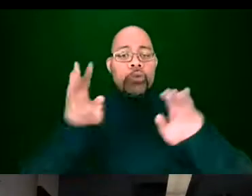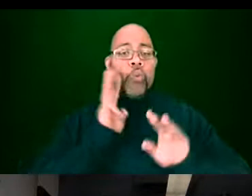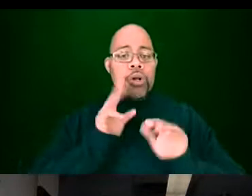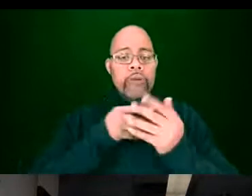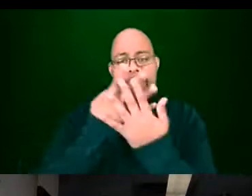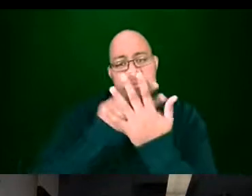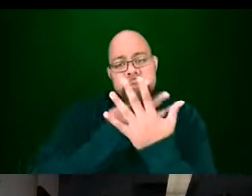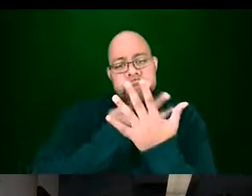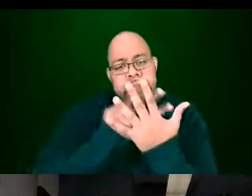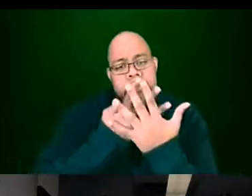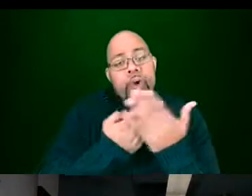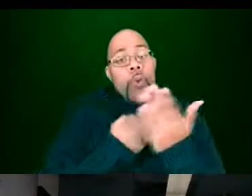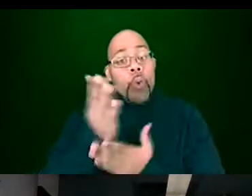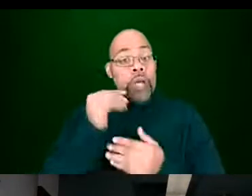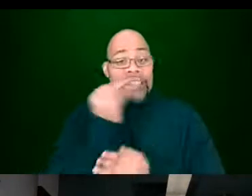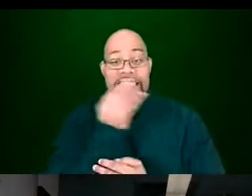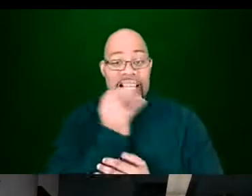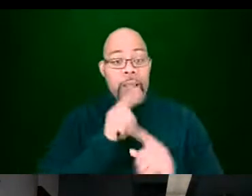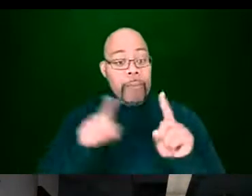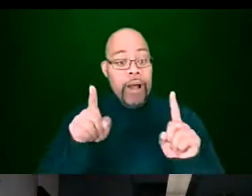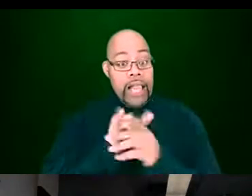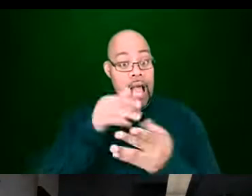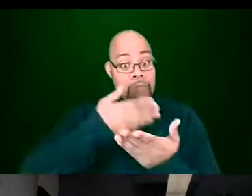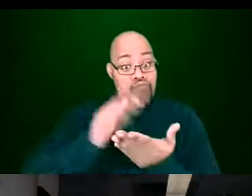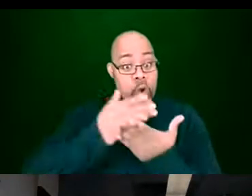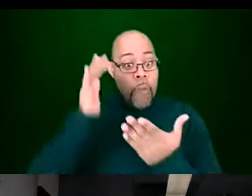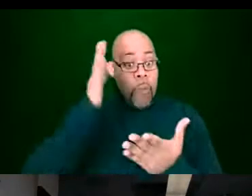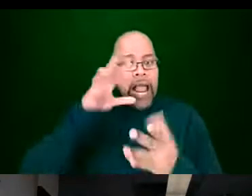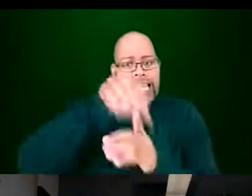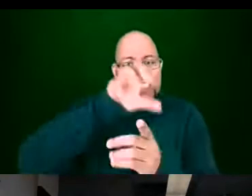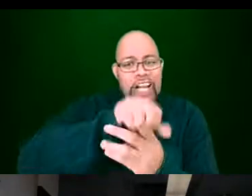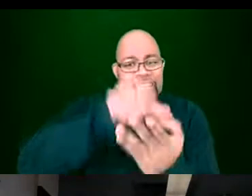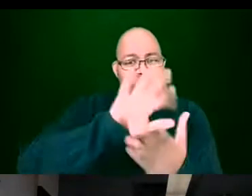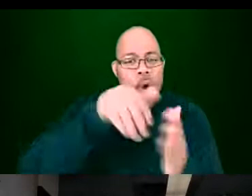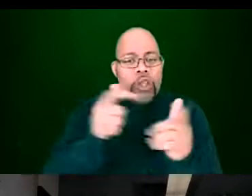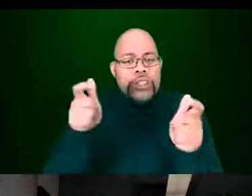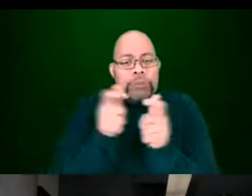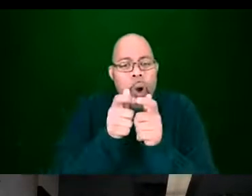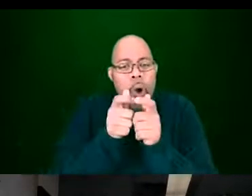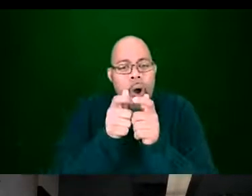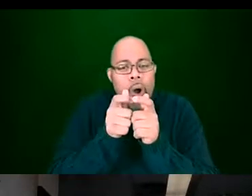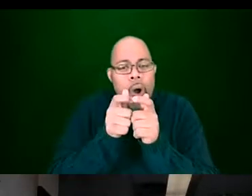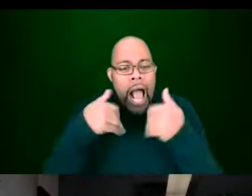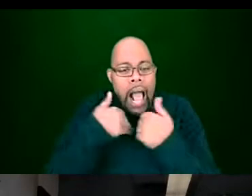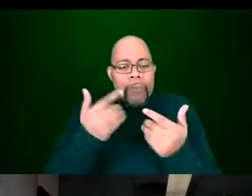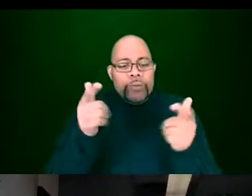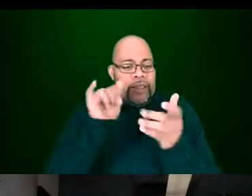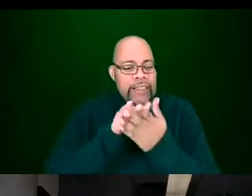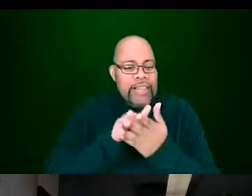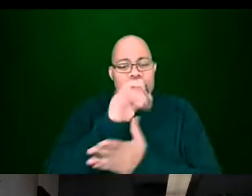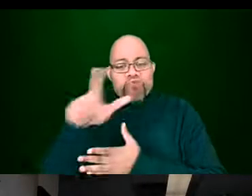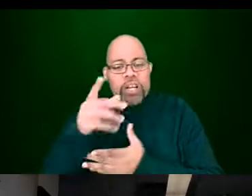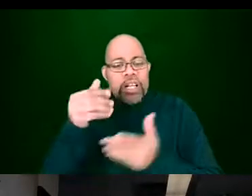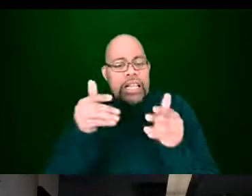out through those teeth. But just like a broom, it's going to catch up all the solid bits. All of those little krill and